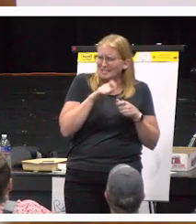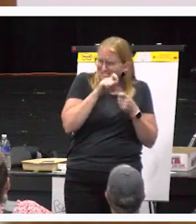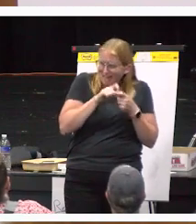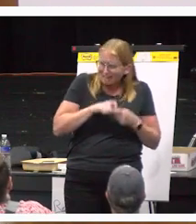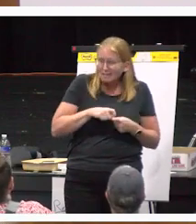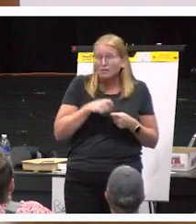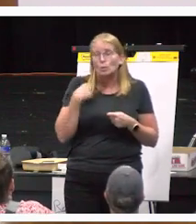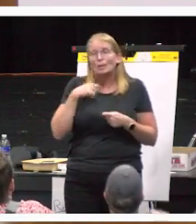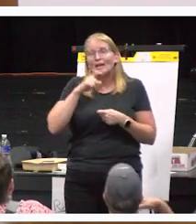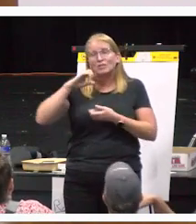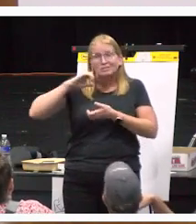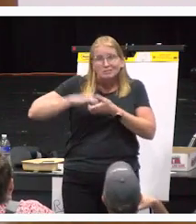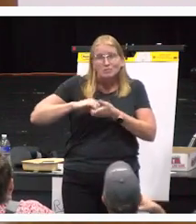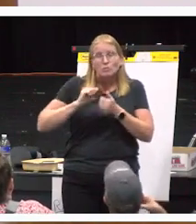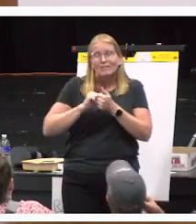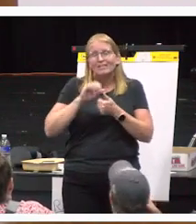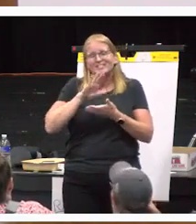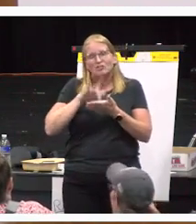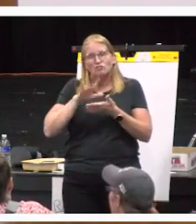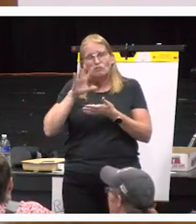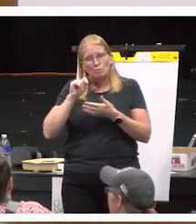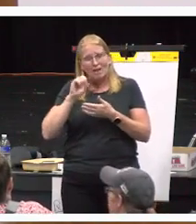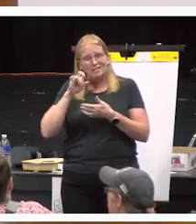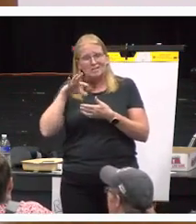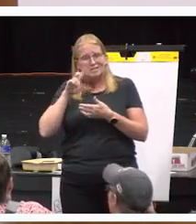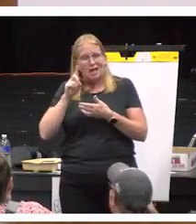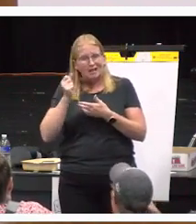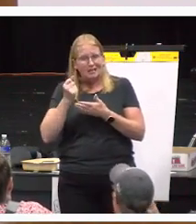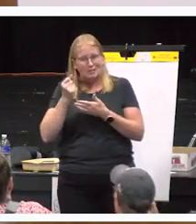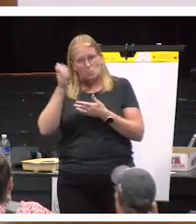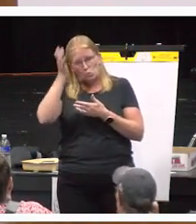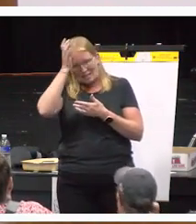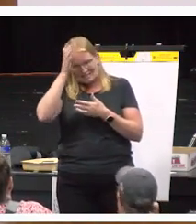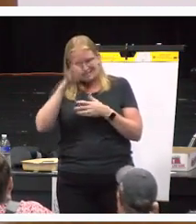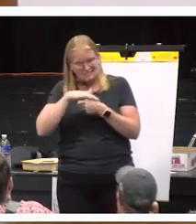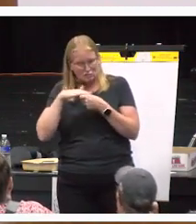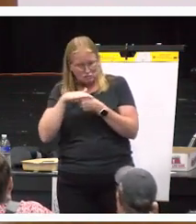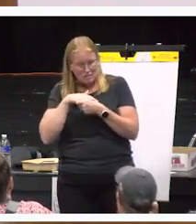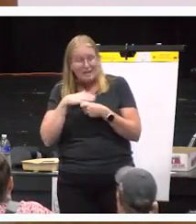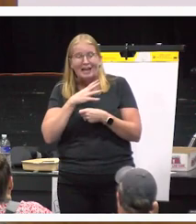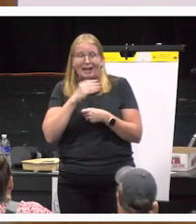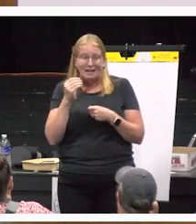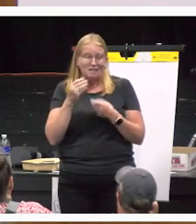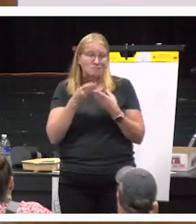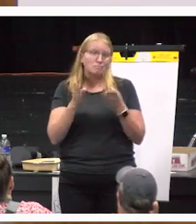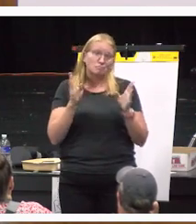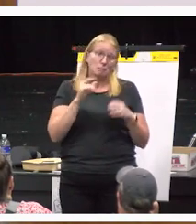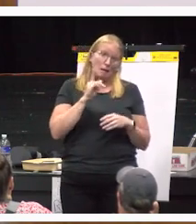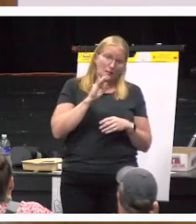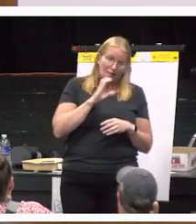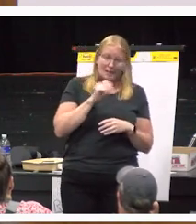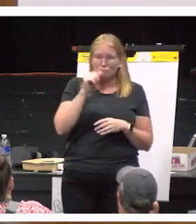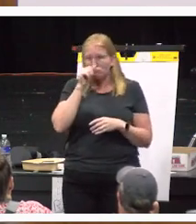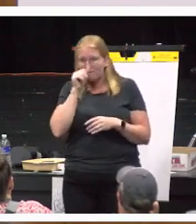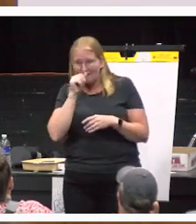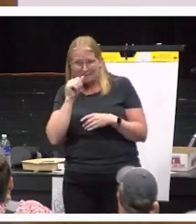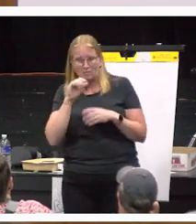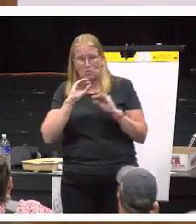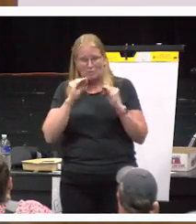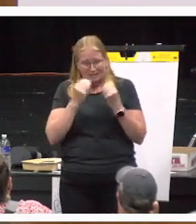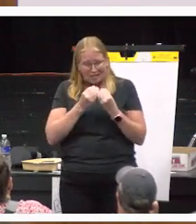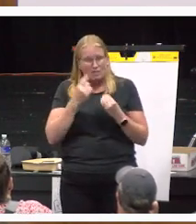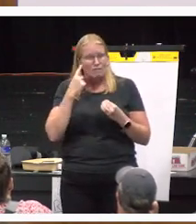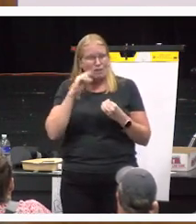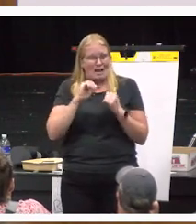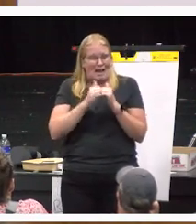with the Central Vermont Solid Waste District and other organizations, both public and private, involved in waste stream management,